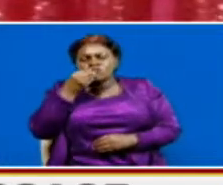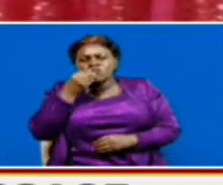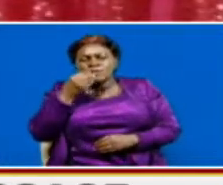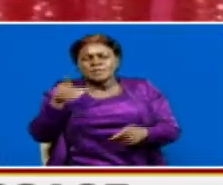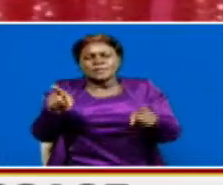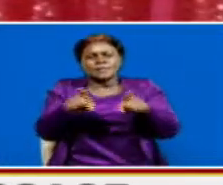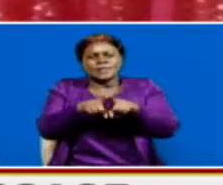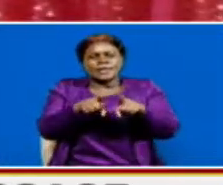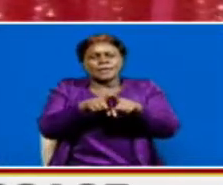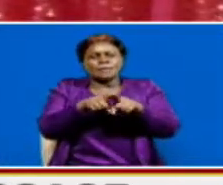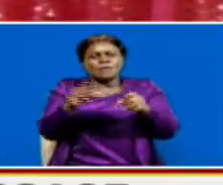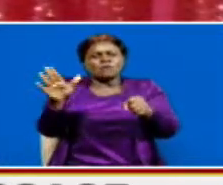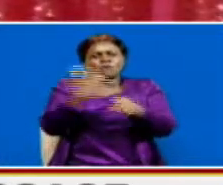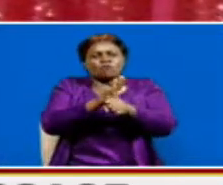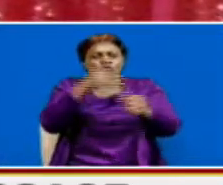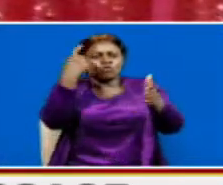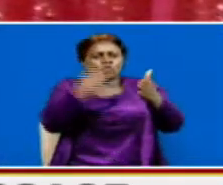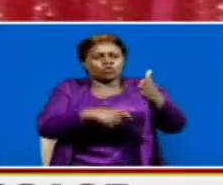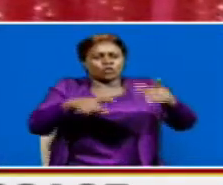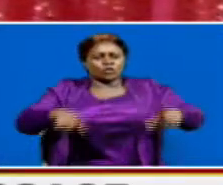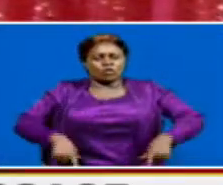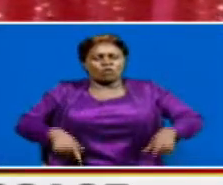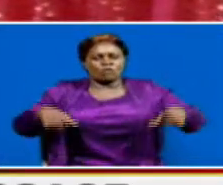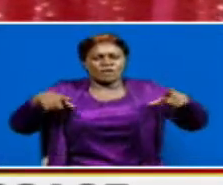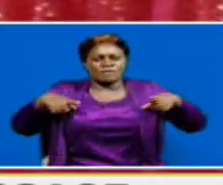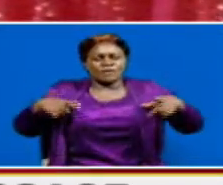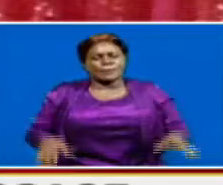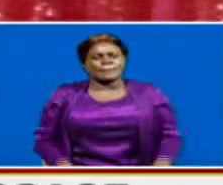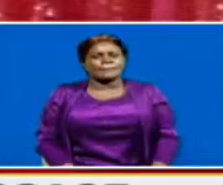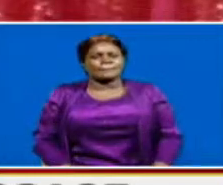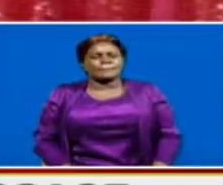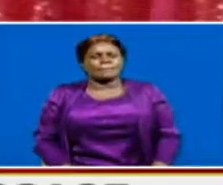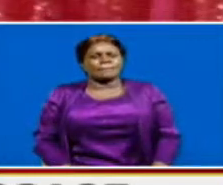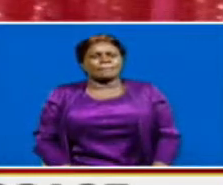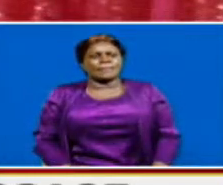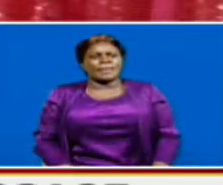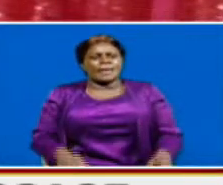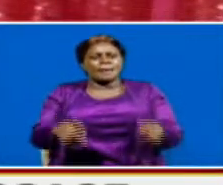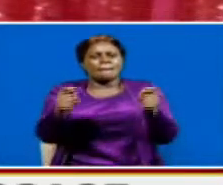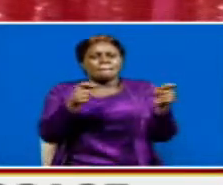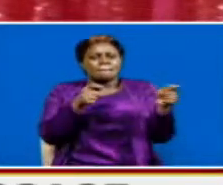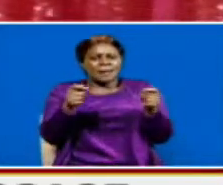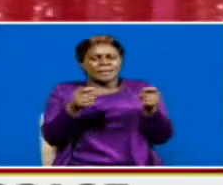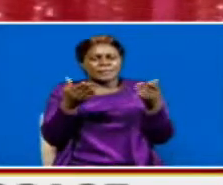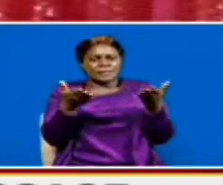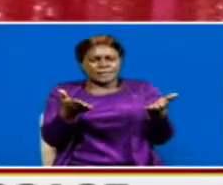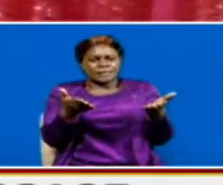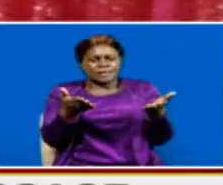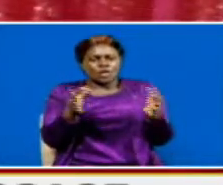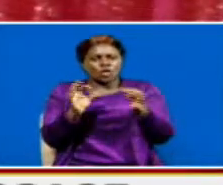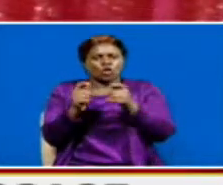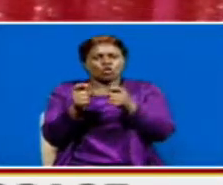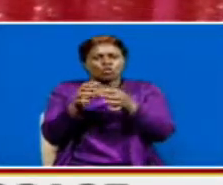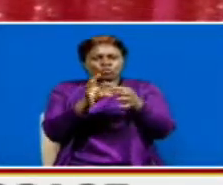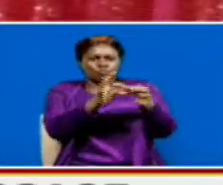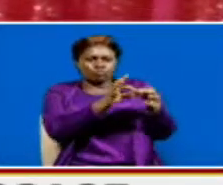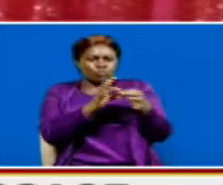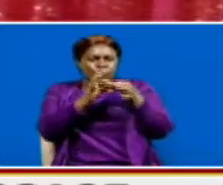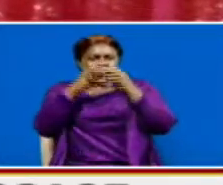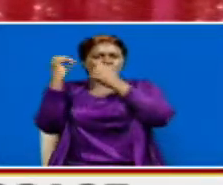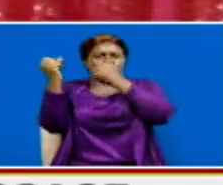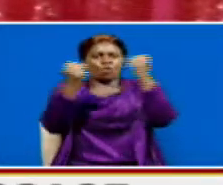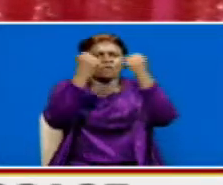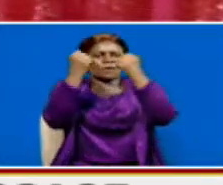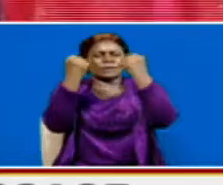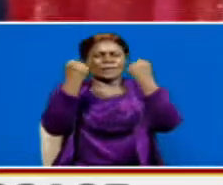and the overall cost of living. To manage, moderate, and overcome